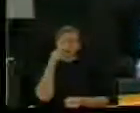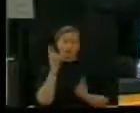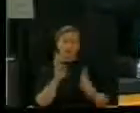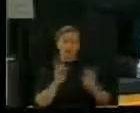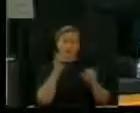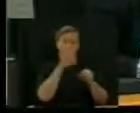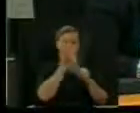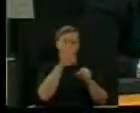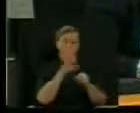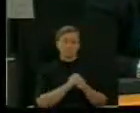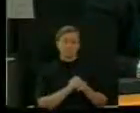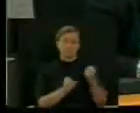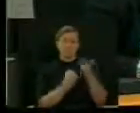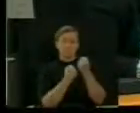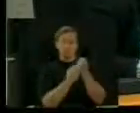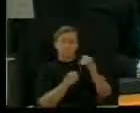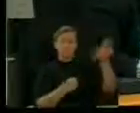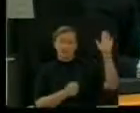Any more questions?